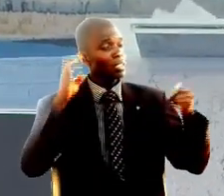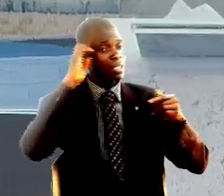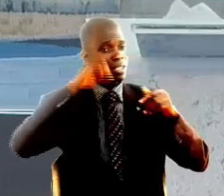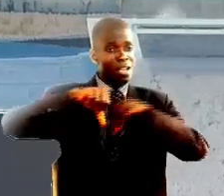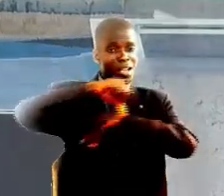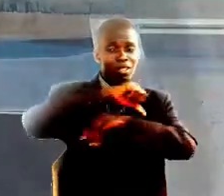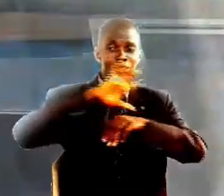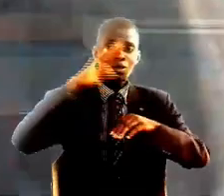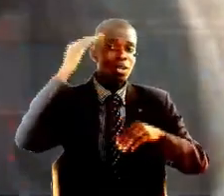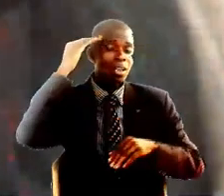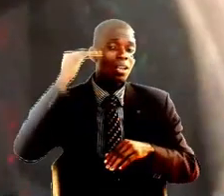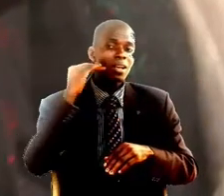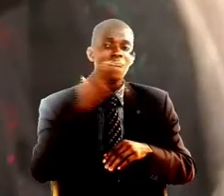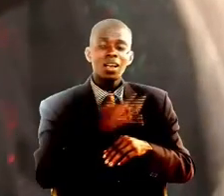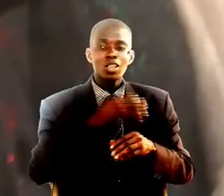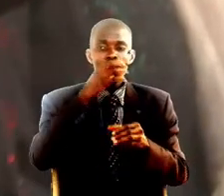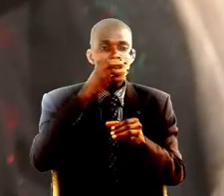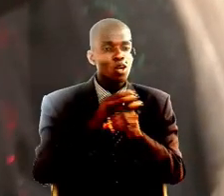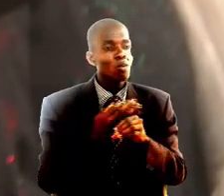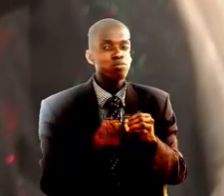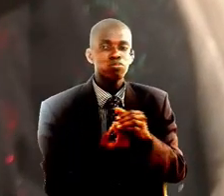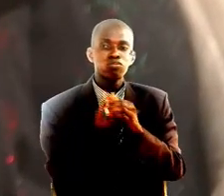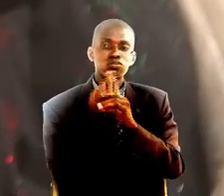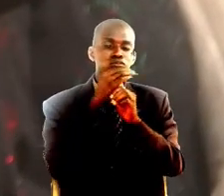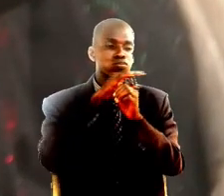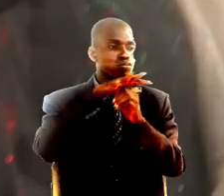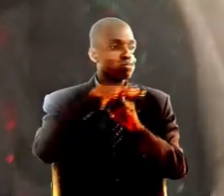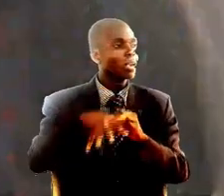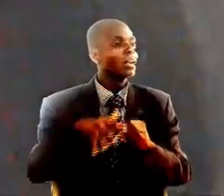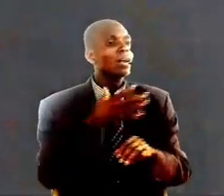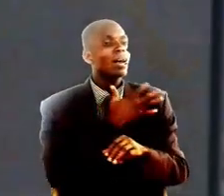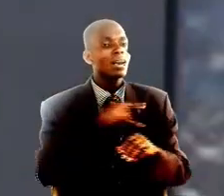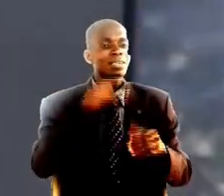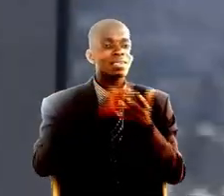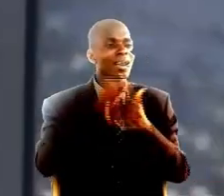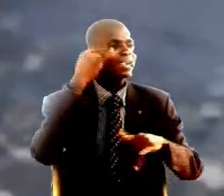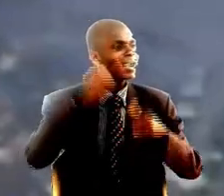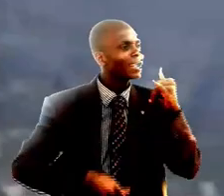cup runs over. And now surely, somebody help me shout, surely.